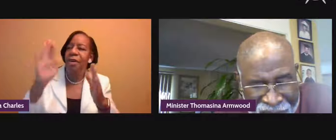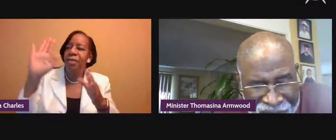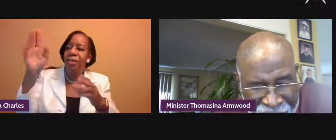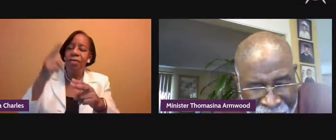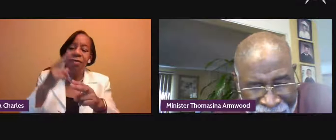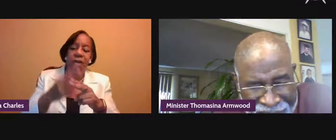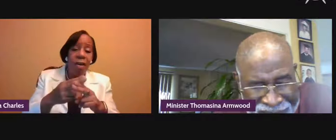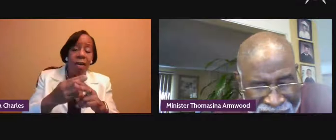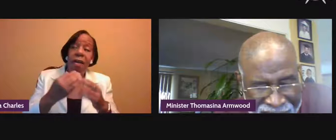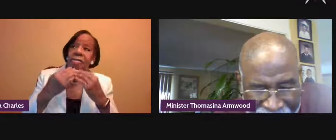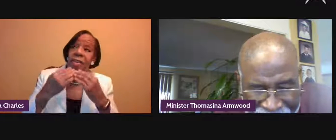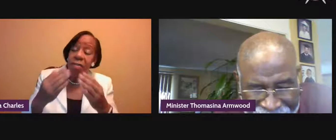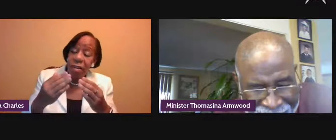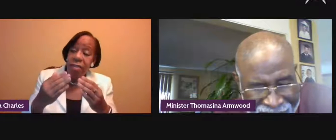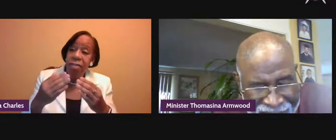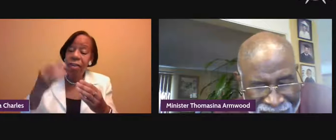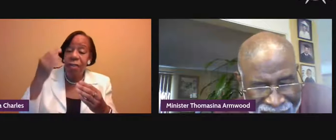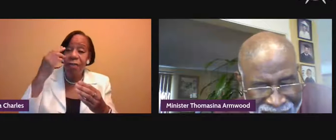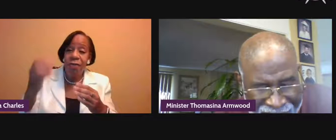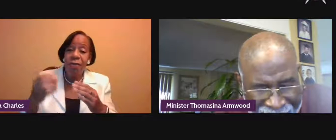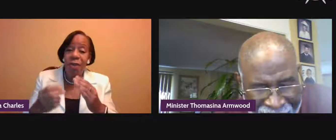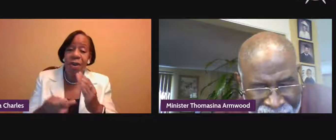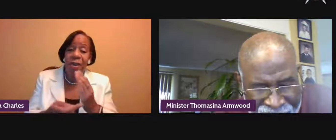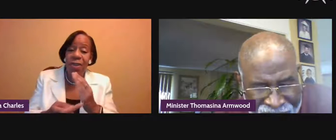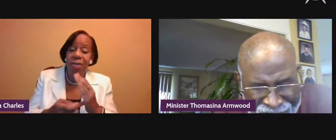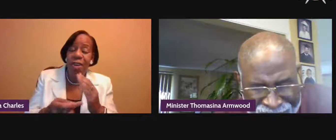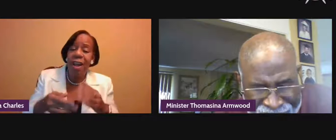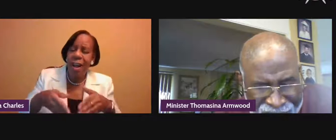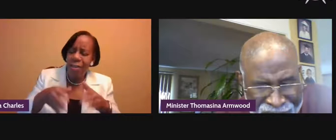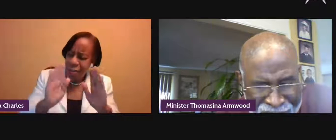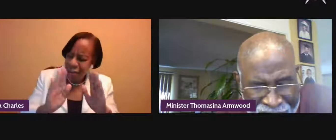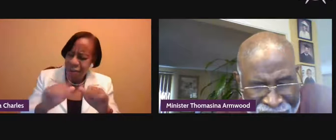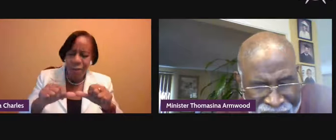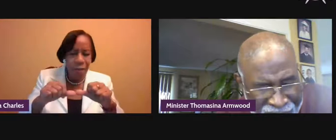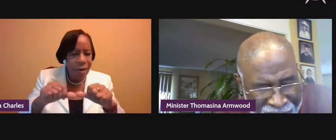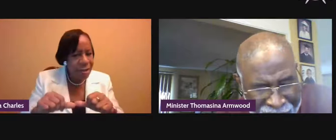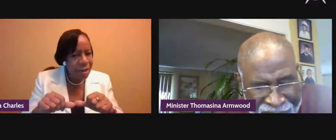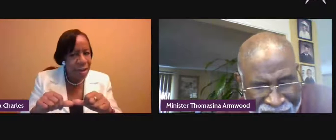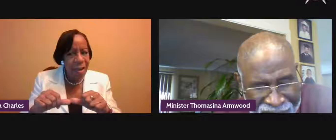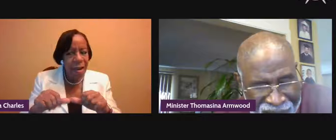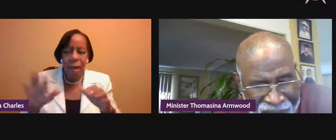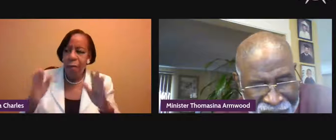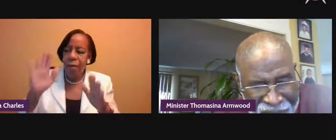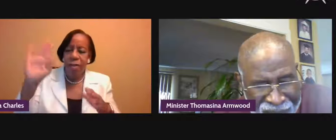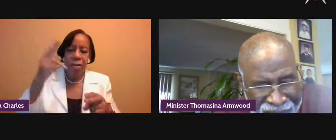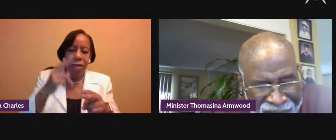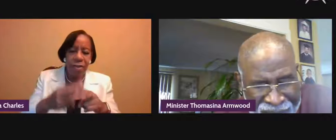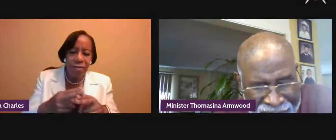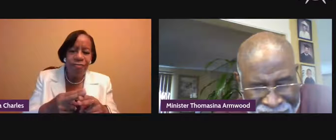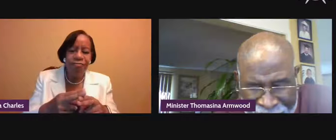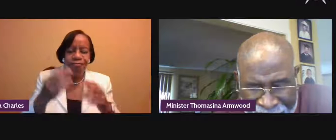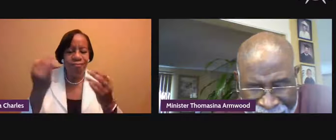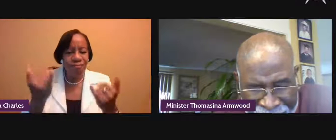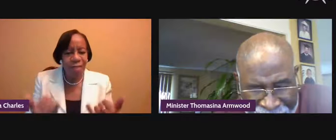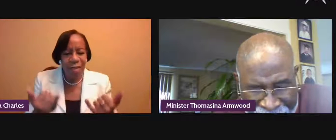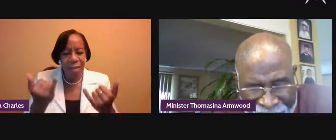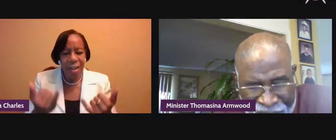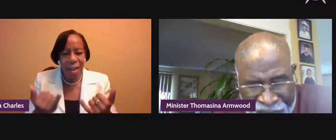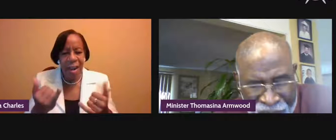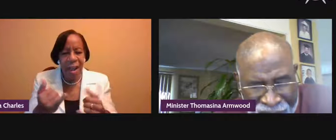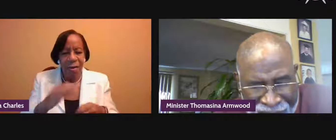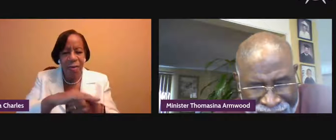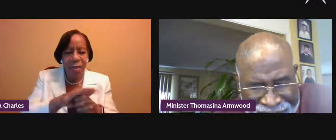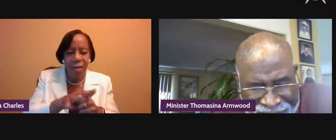We thank you for the technology that allows us to continue to praise your name even during this